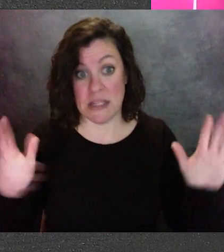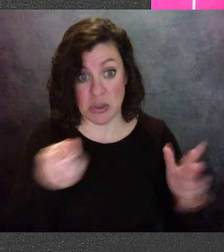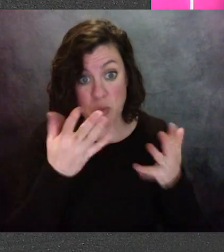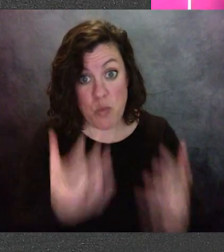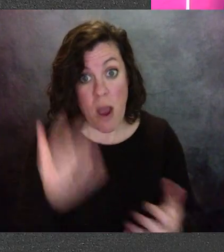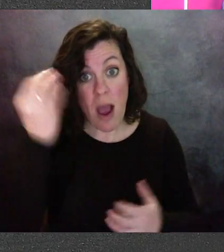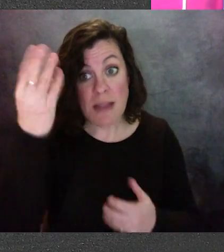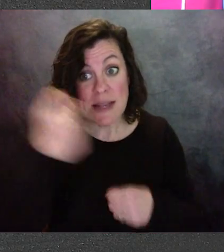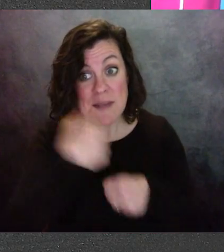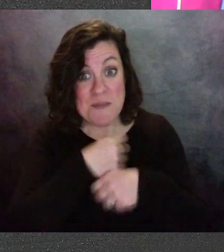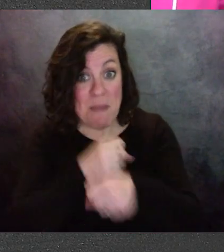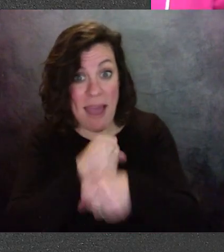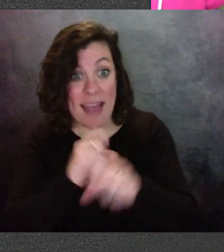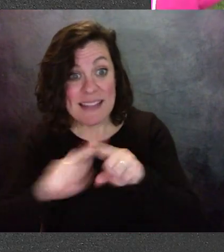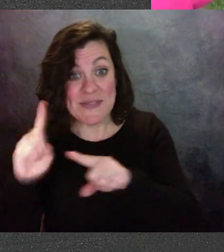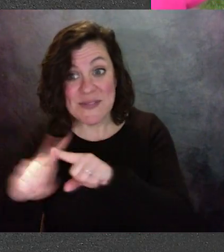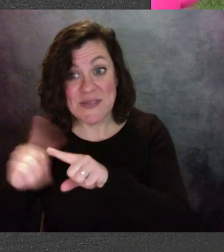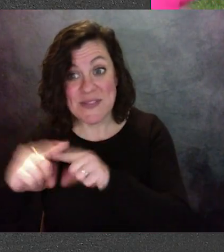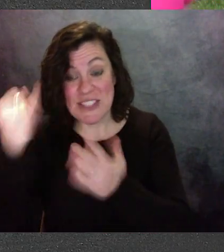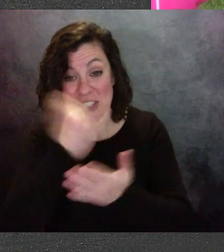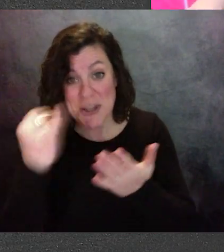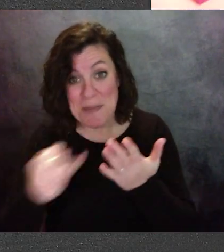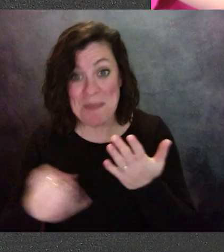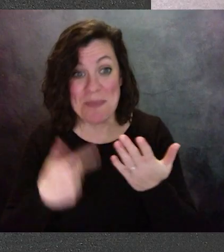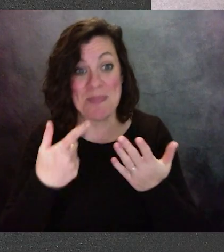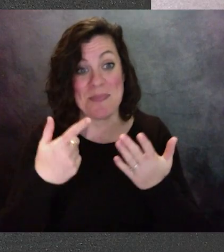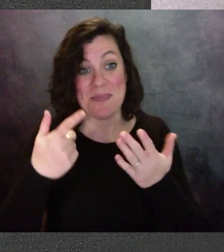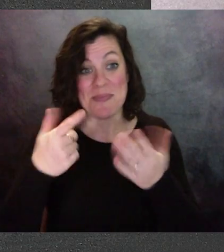Oh, it's so fun to play outside. All right. Have at it.